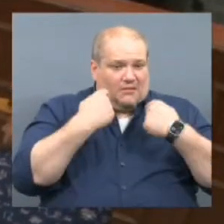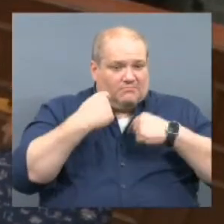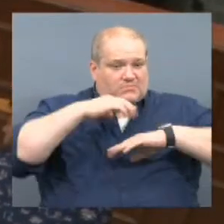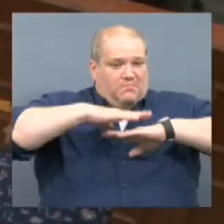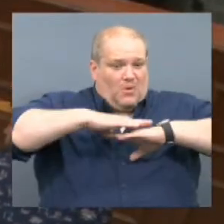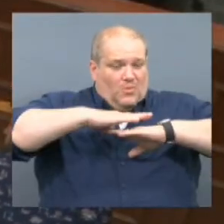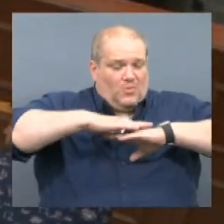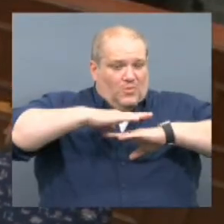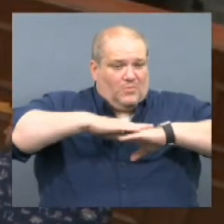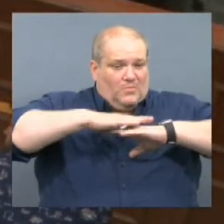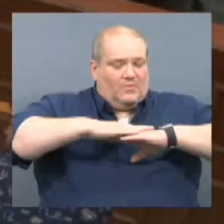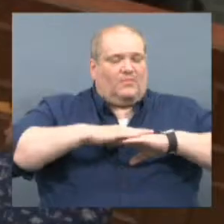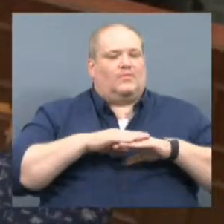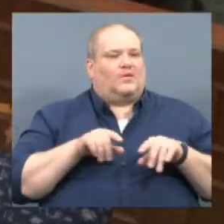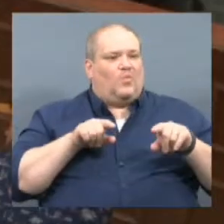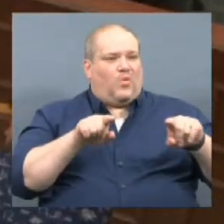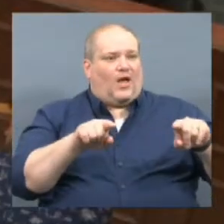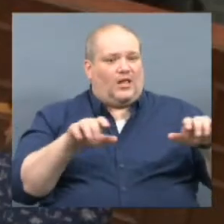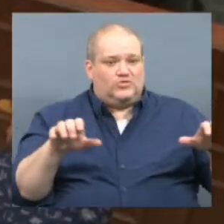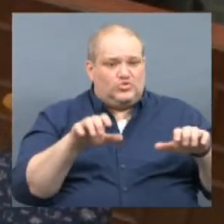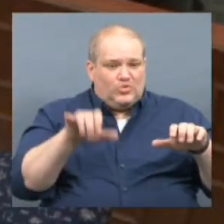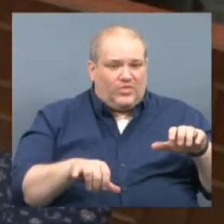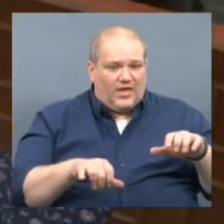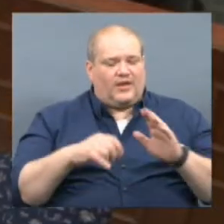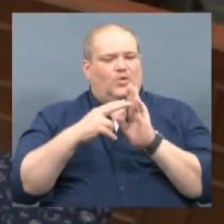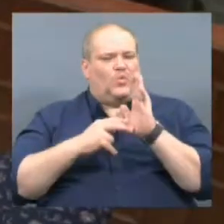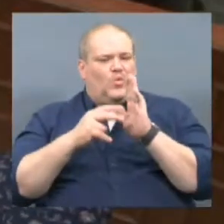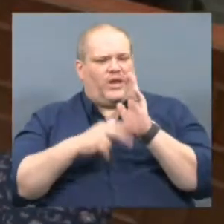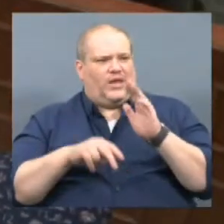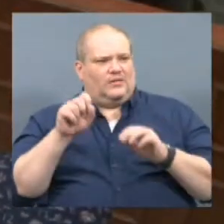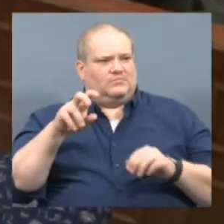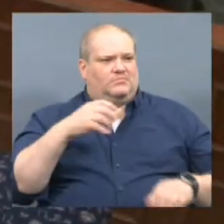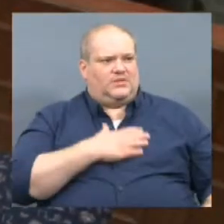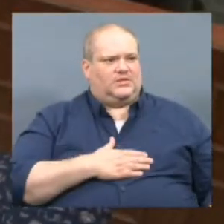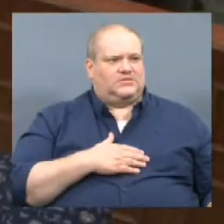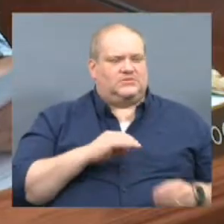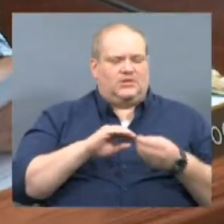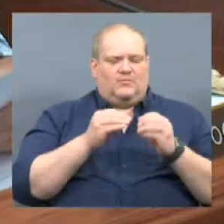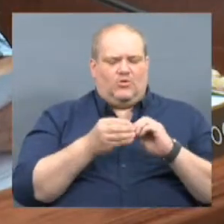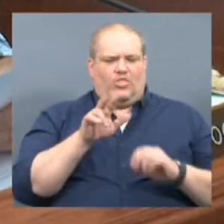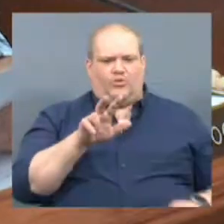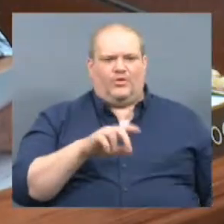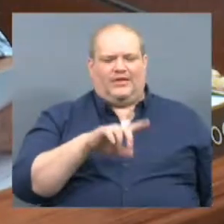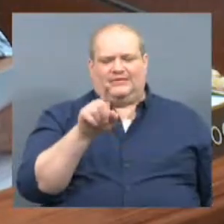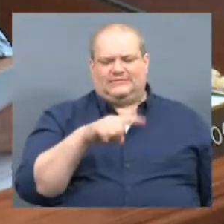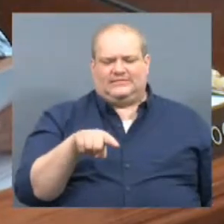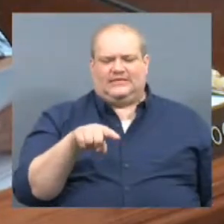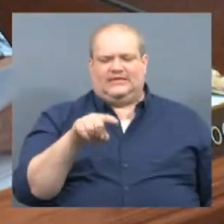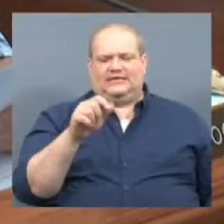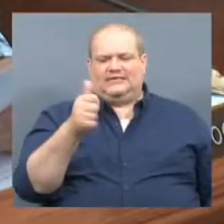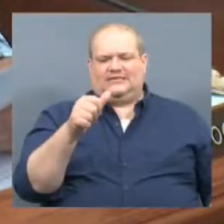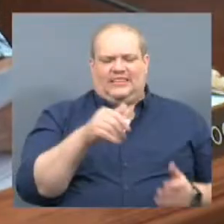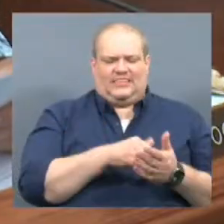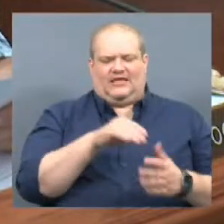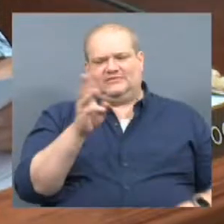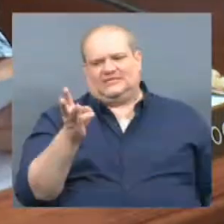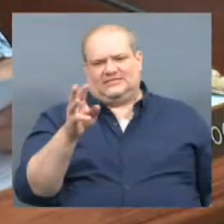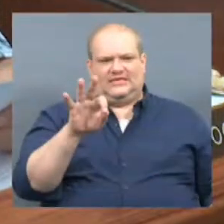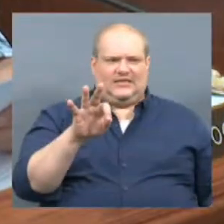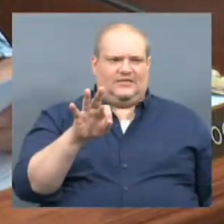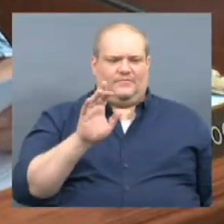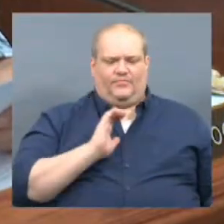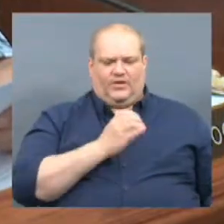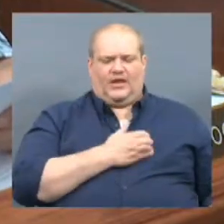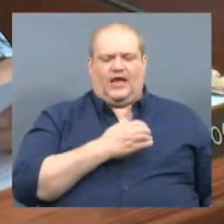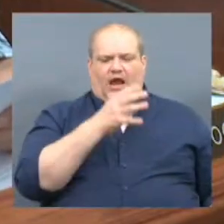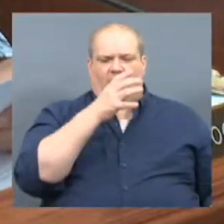podium? And while we're doing that, may I have the reading, please, Monty? Item number 3, file number Z 10,069. This is the Our